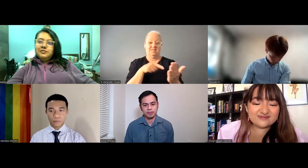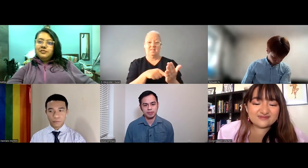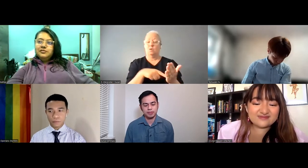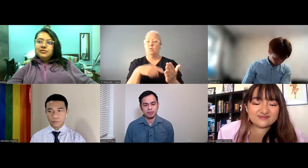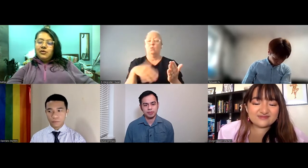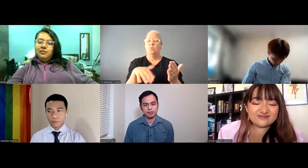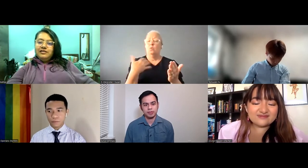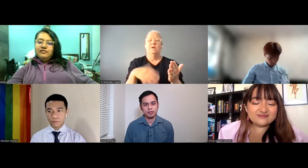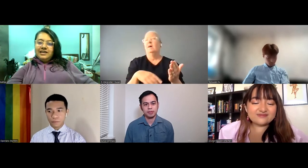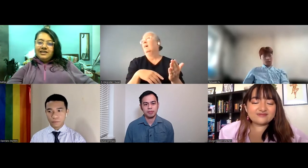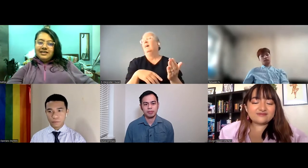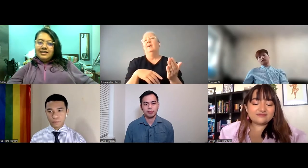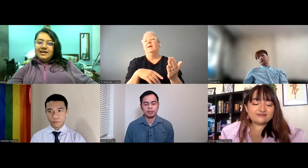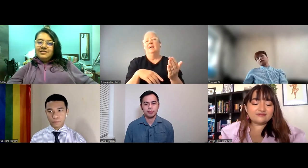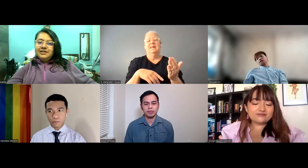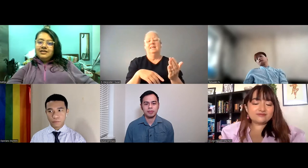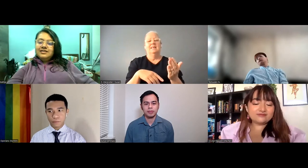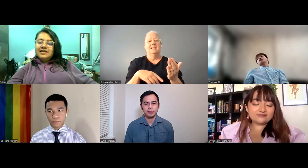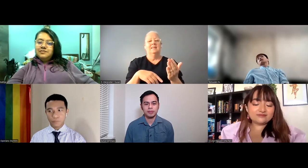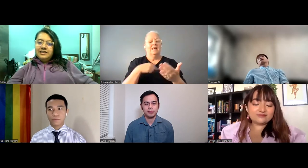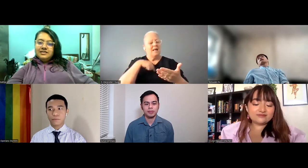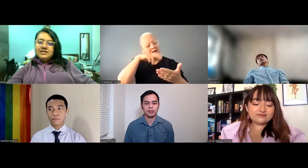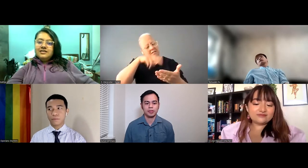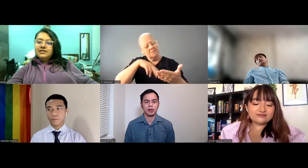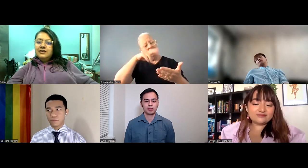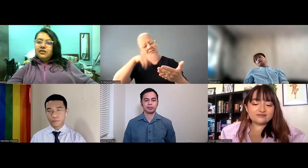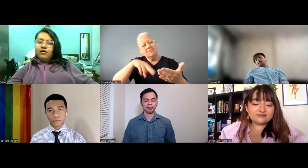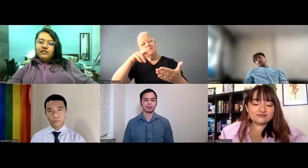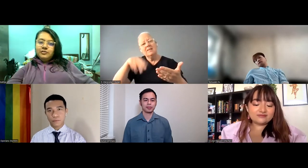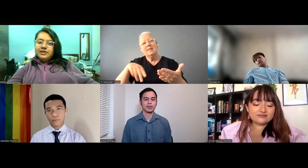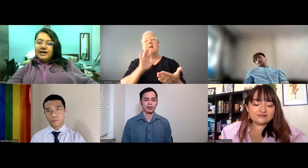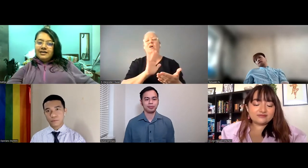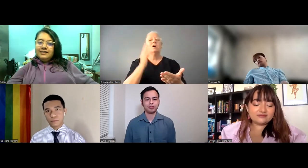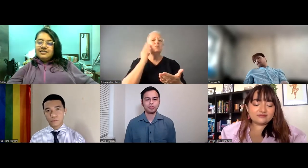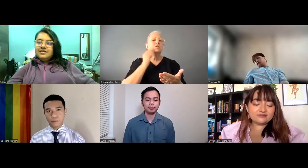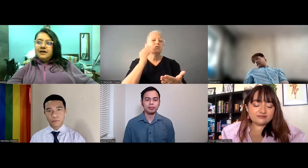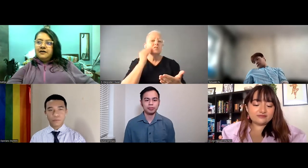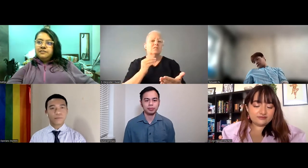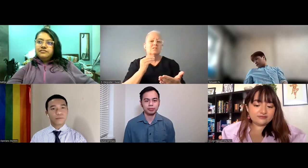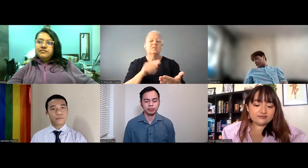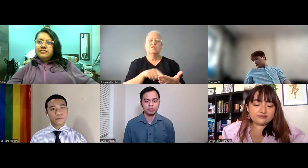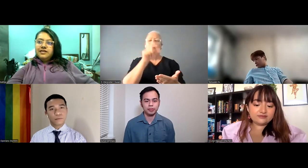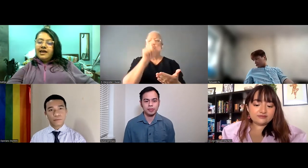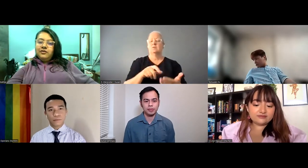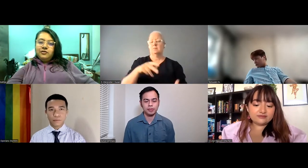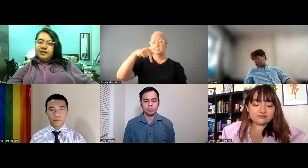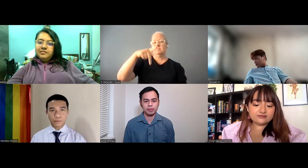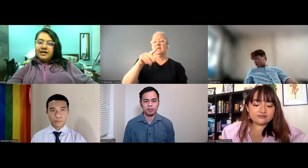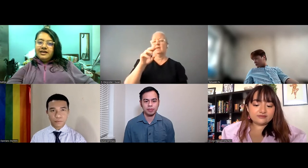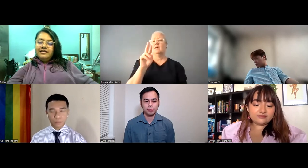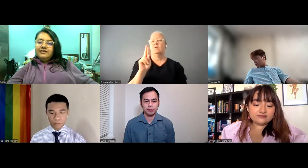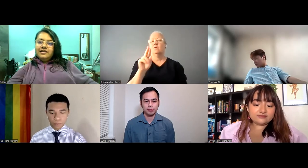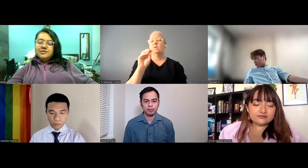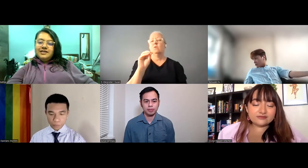such a homely feeling to read that because the experiences of the protagonist echo with